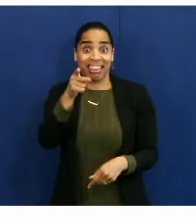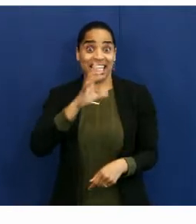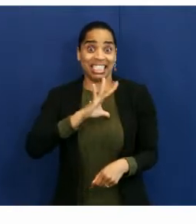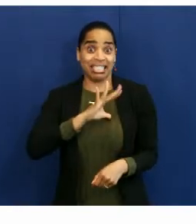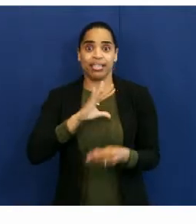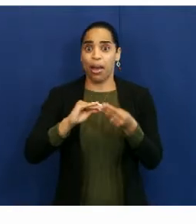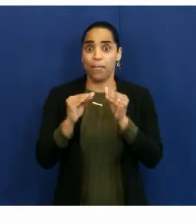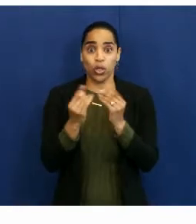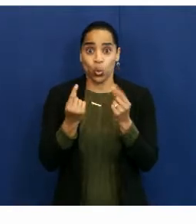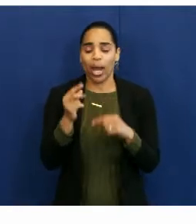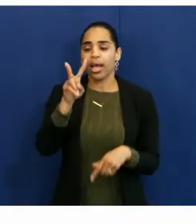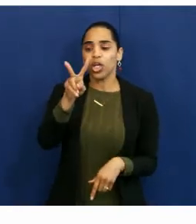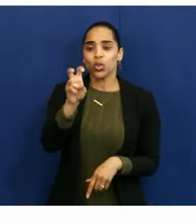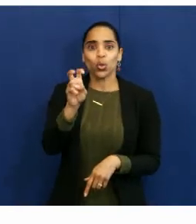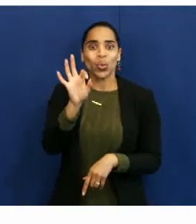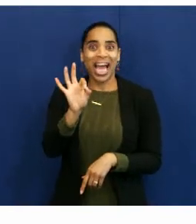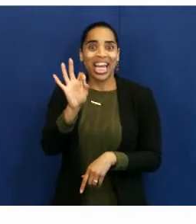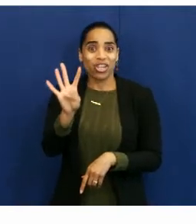is the